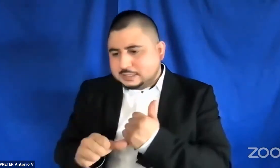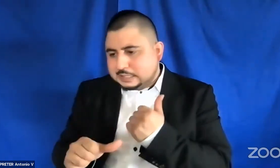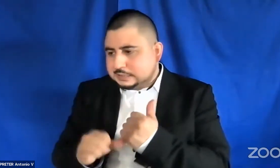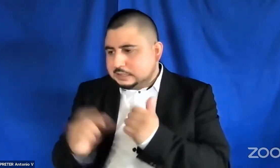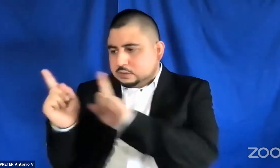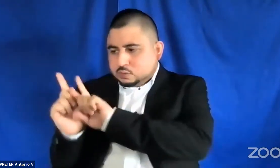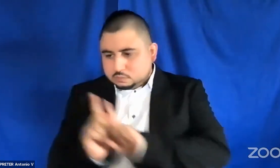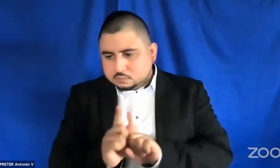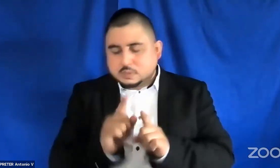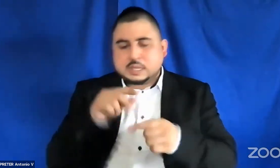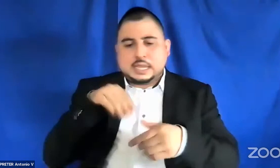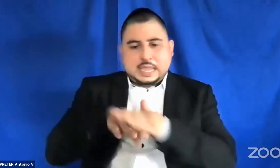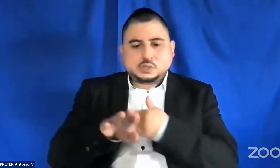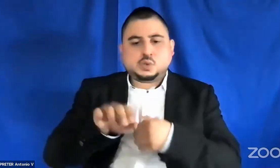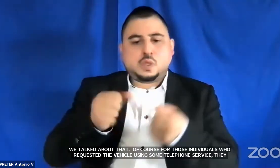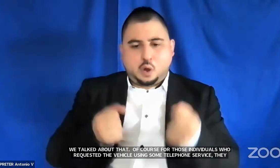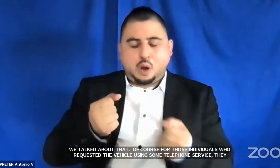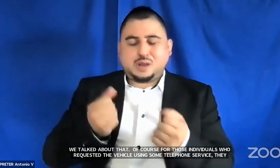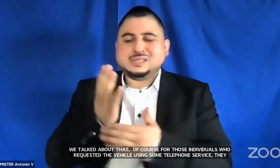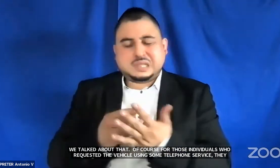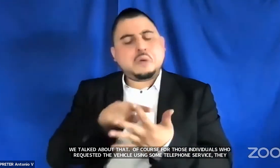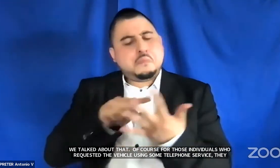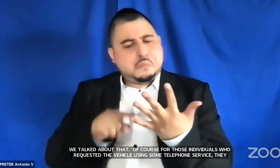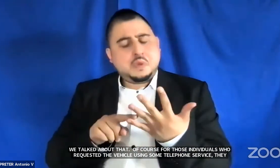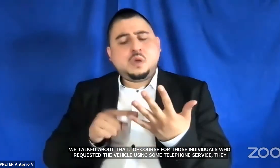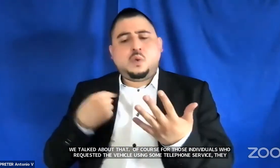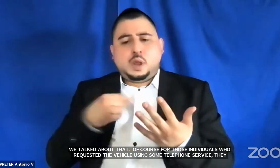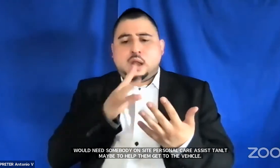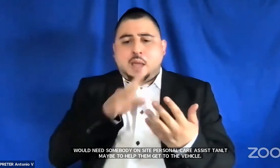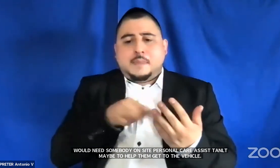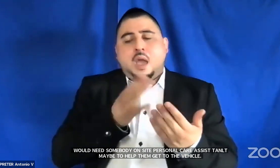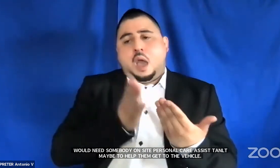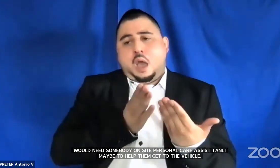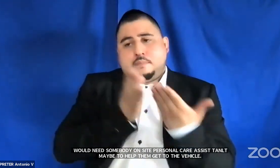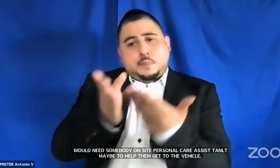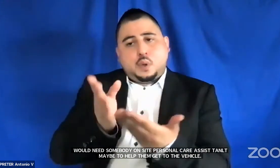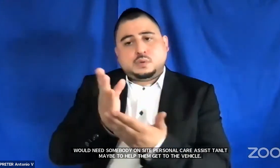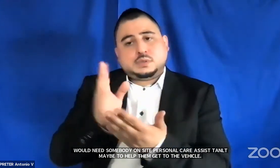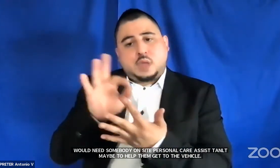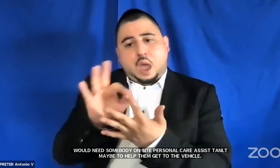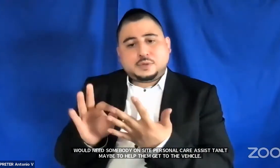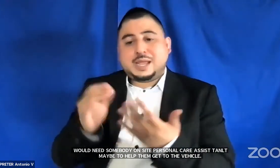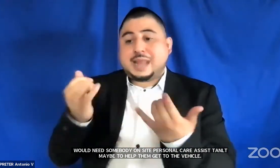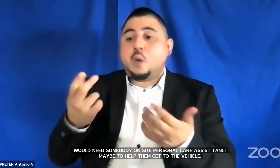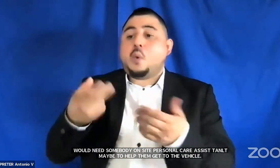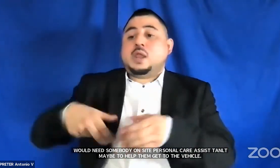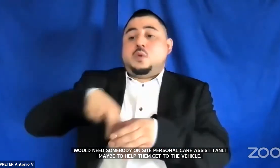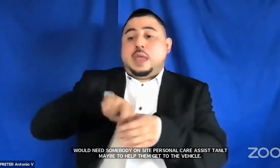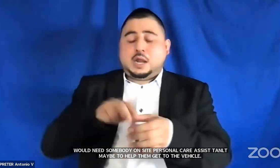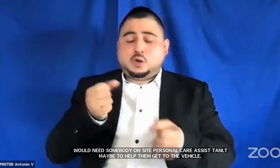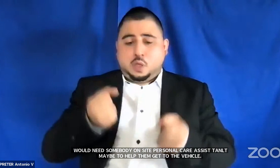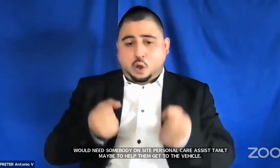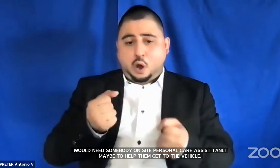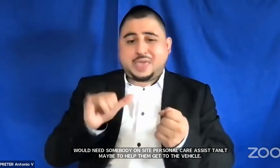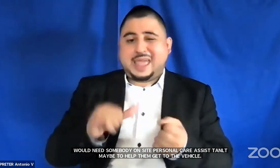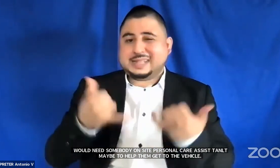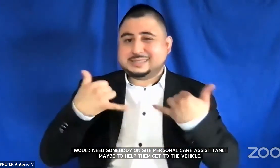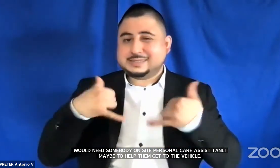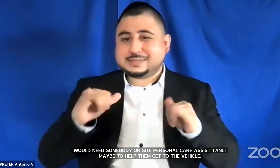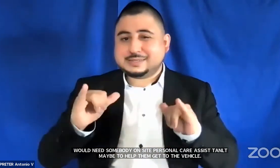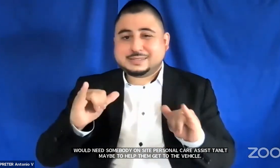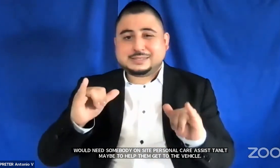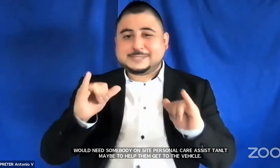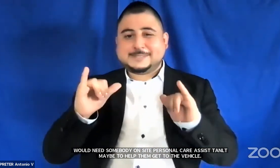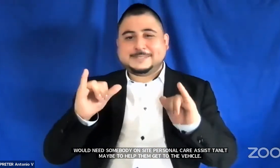vehicle. So those are some of the things we talked about, some of the options that we proposed. Entering the vehicle, I think, is one that still has yet